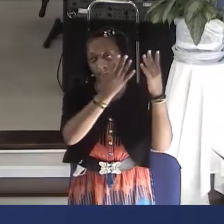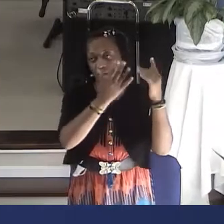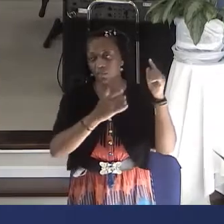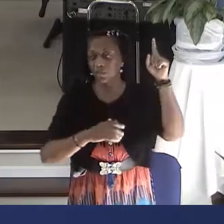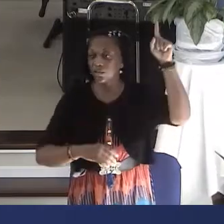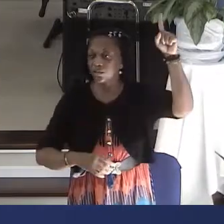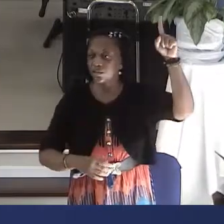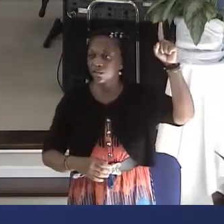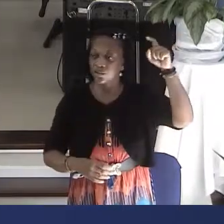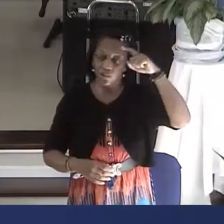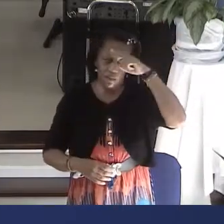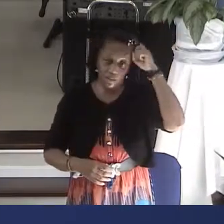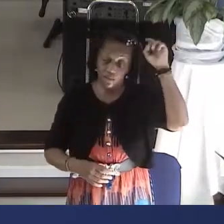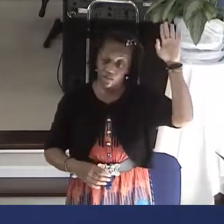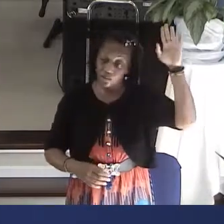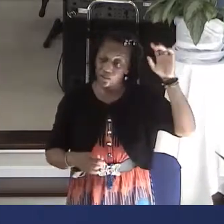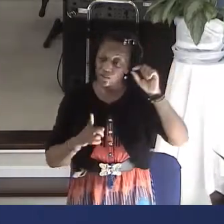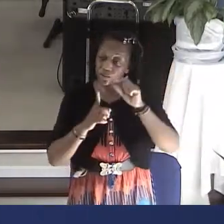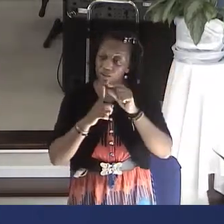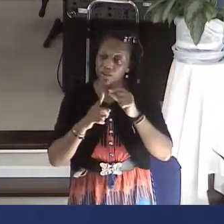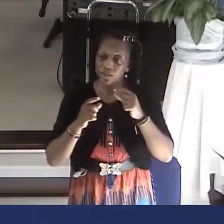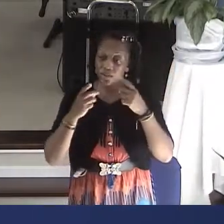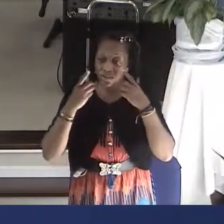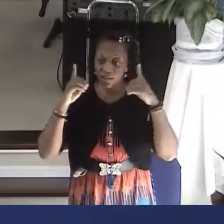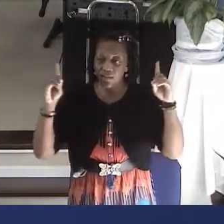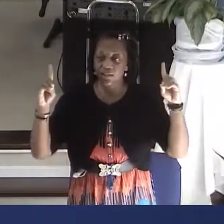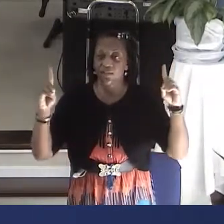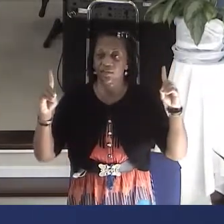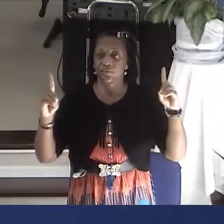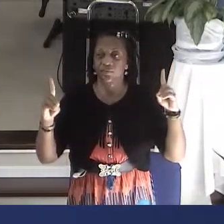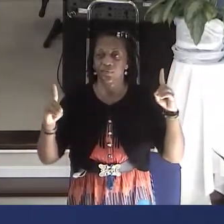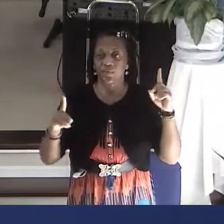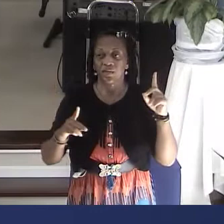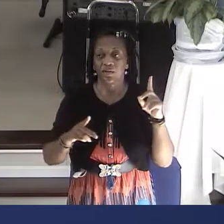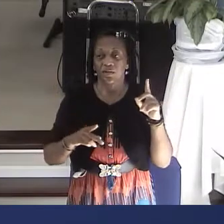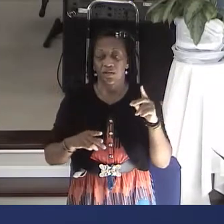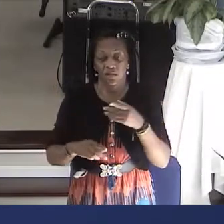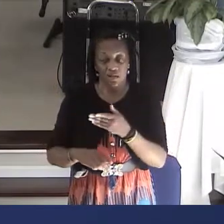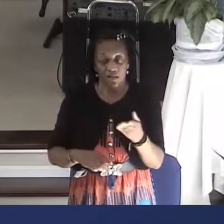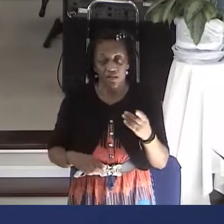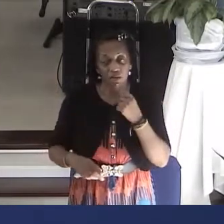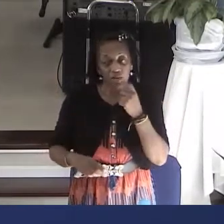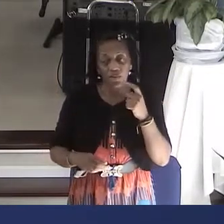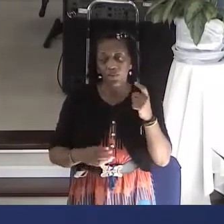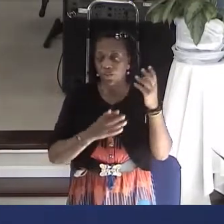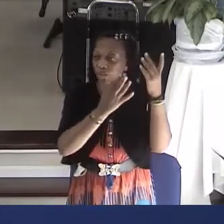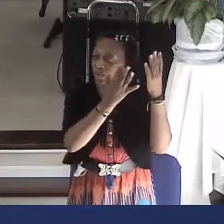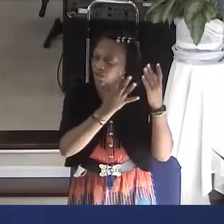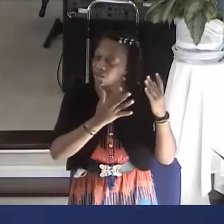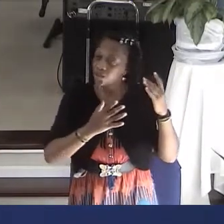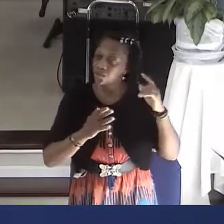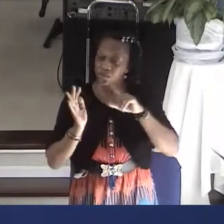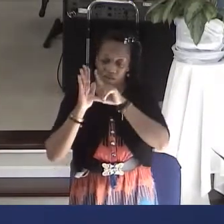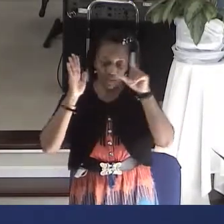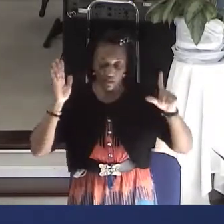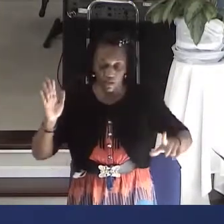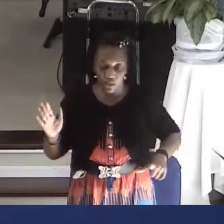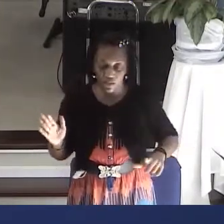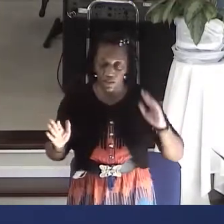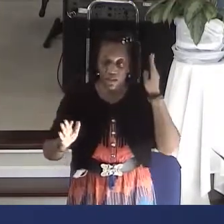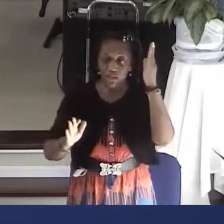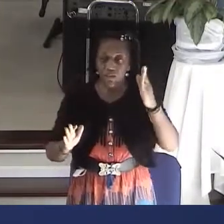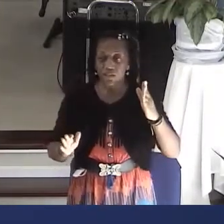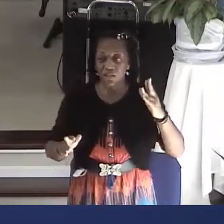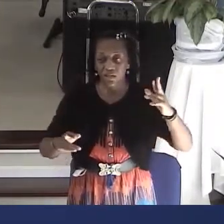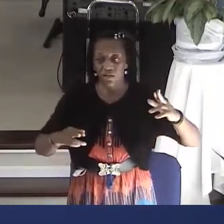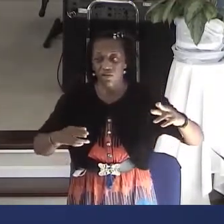word declares that they that wait upon the Lord shall renew their strength. They shall mount up with wings as eagles. They